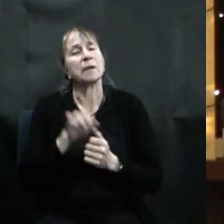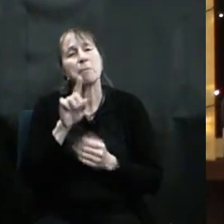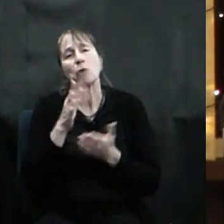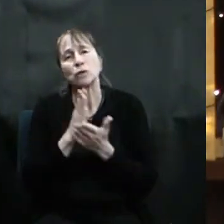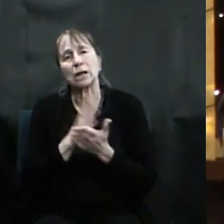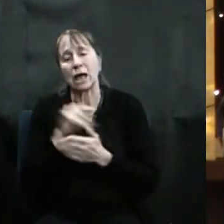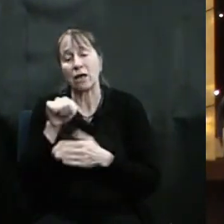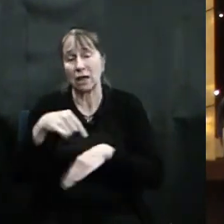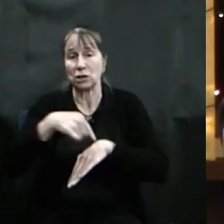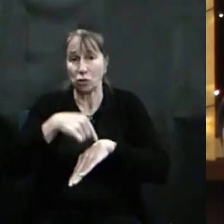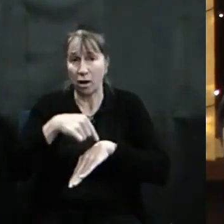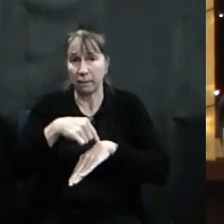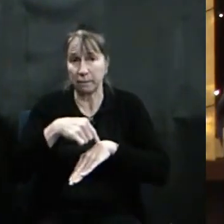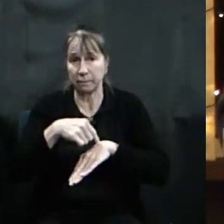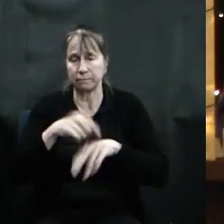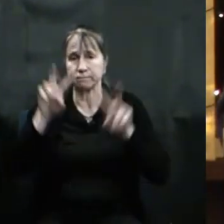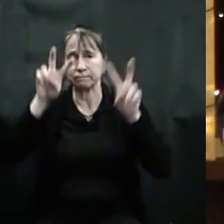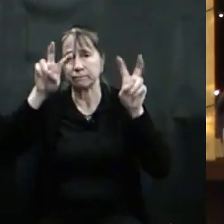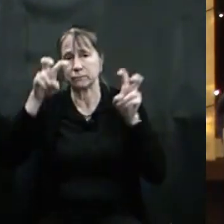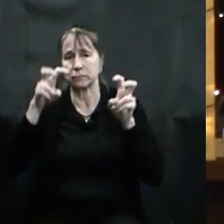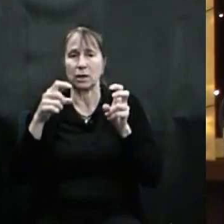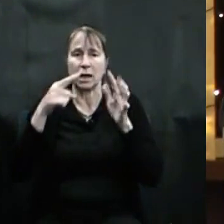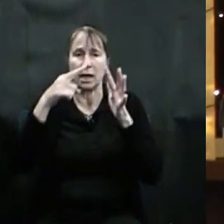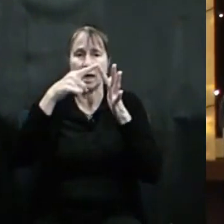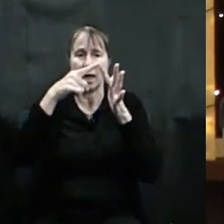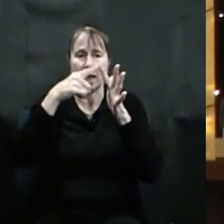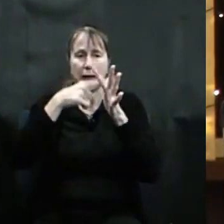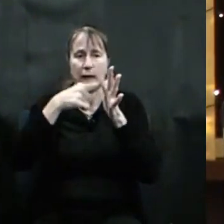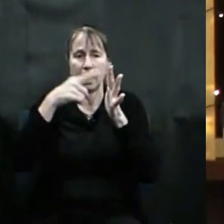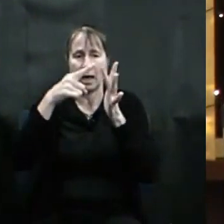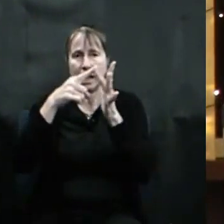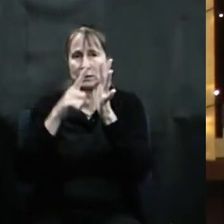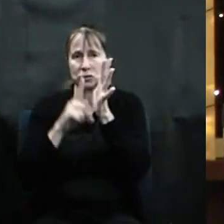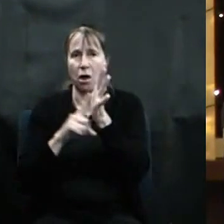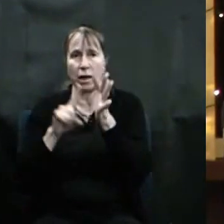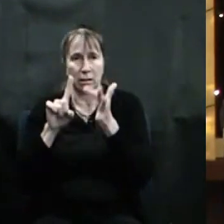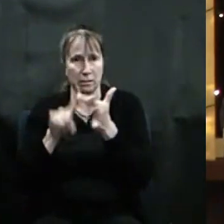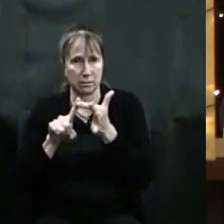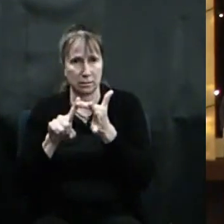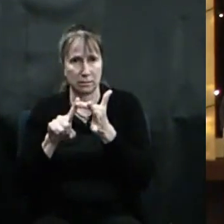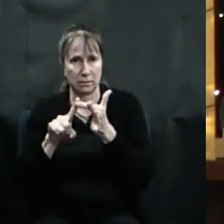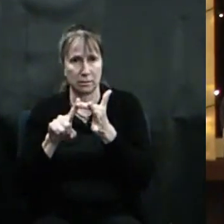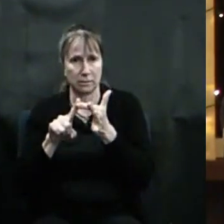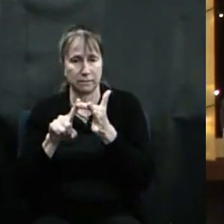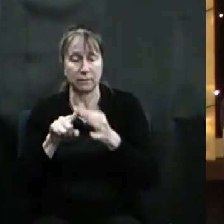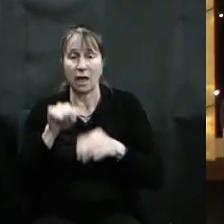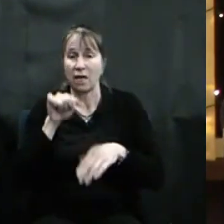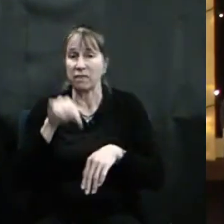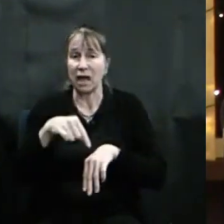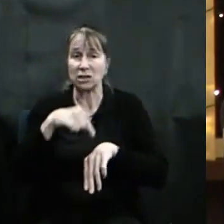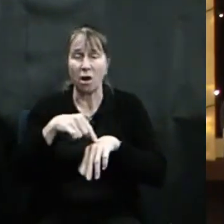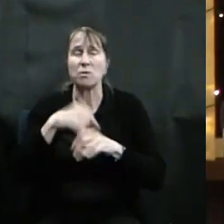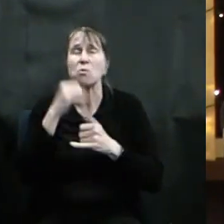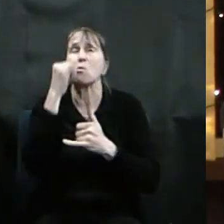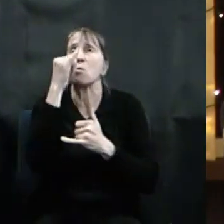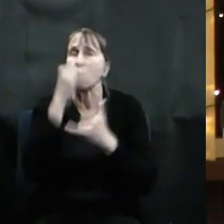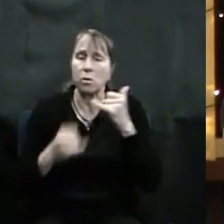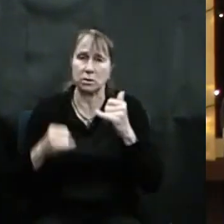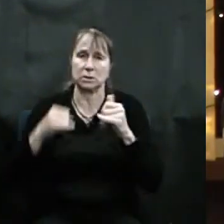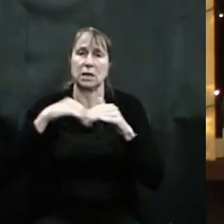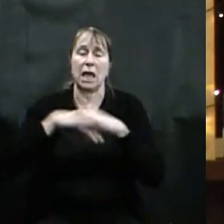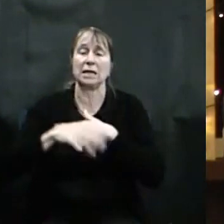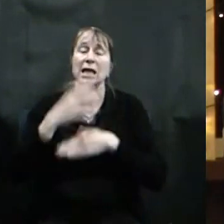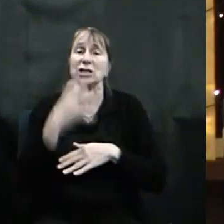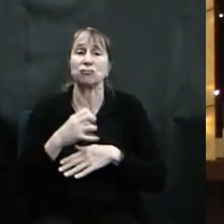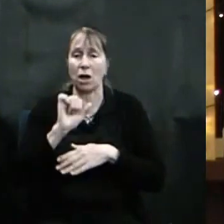that's known as the exile, the darkest day of the Old Testament. The people themselves has lost hope.